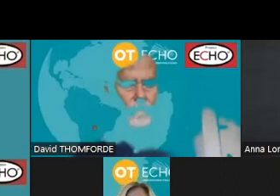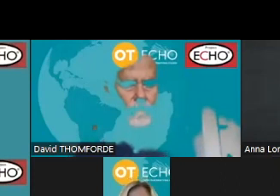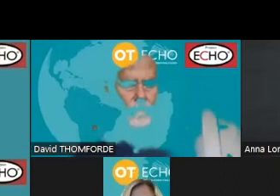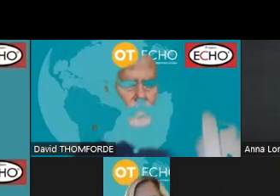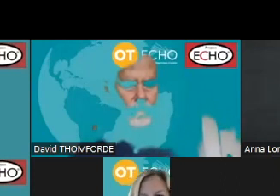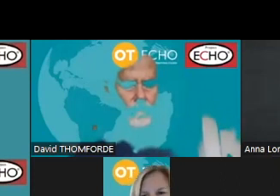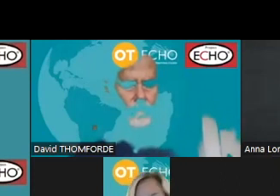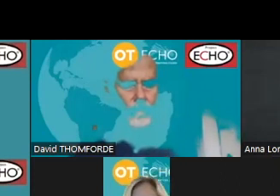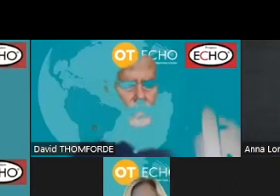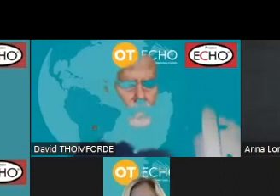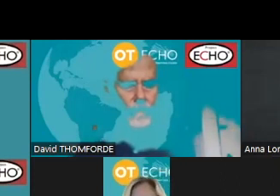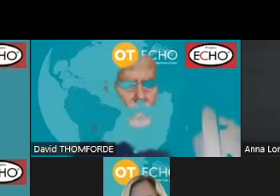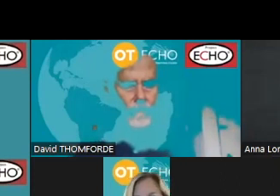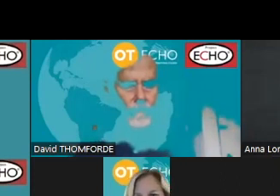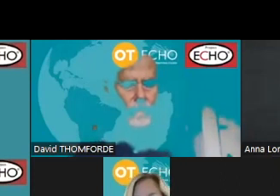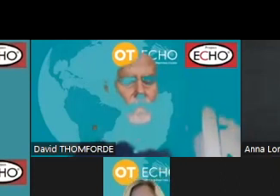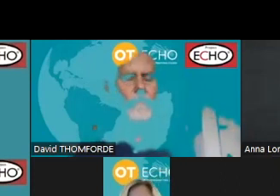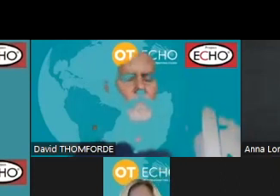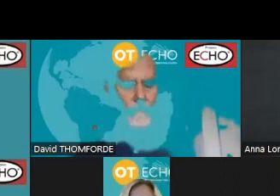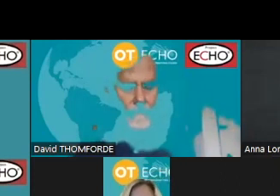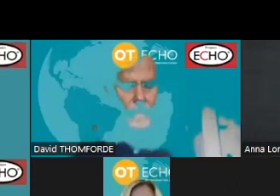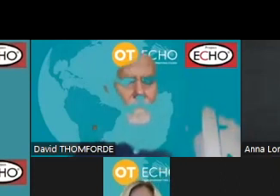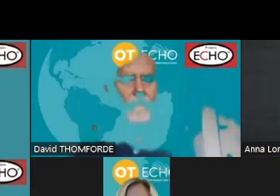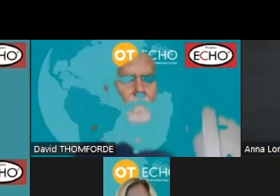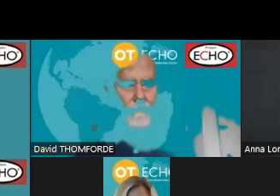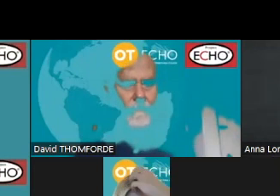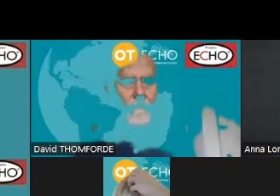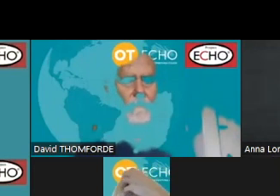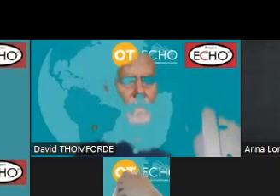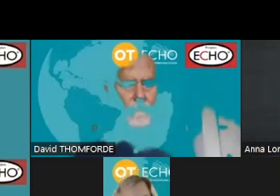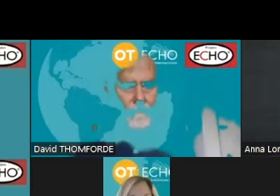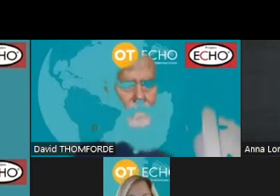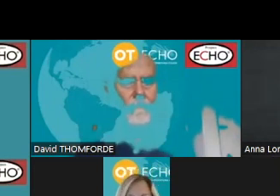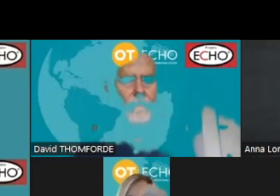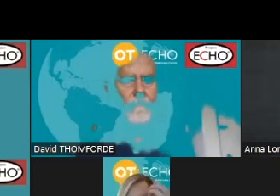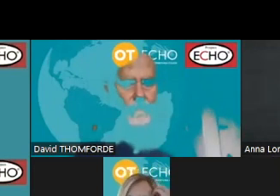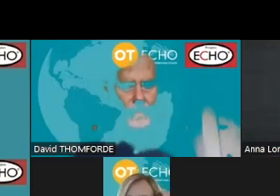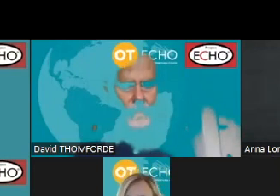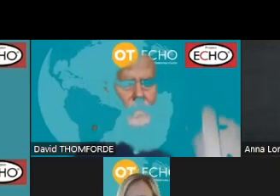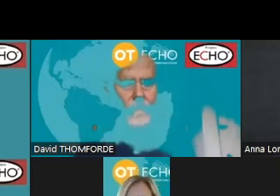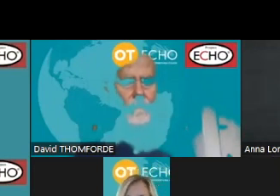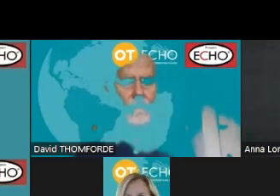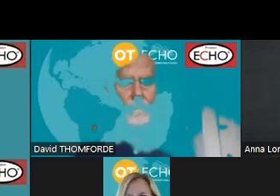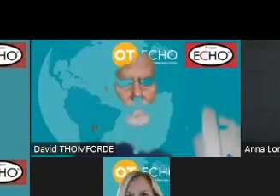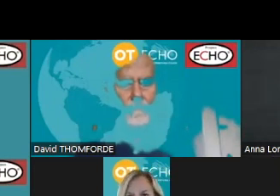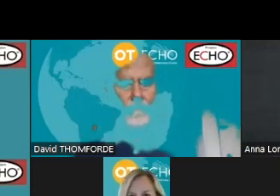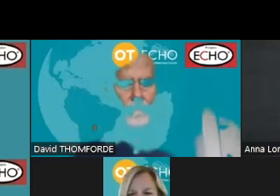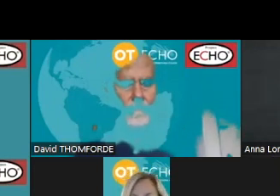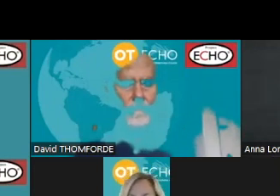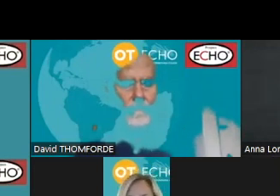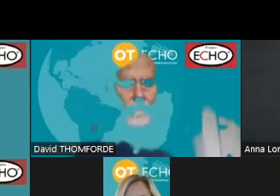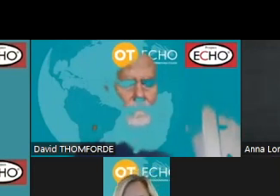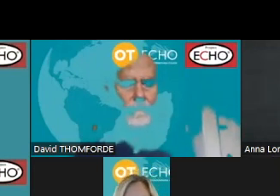but instead we're using brooms to hit it around, the ball around, just to challenge that cognitive flexibility. So it really has to do with how